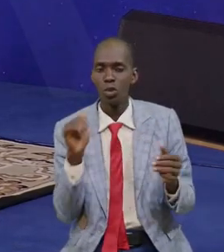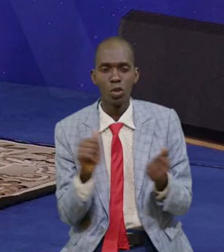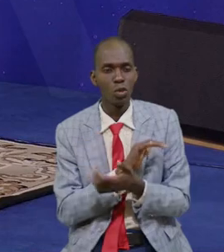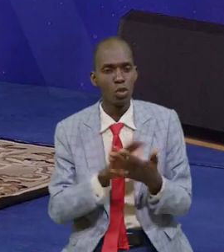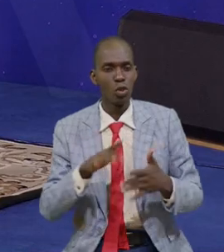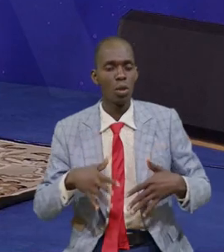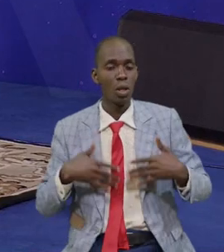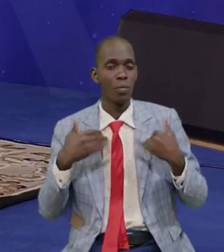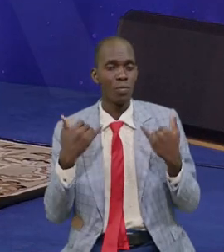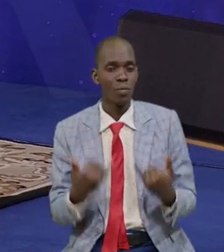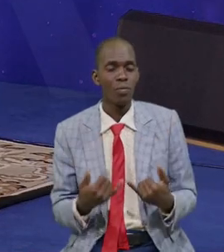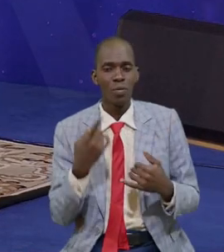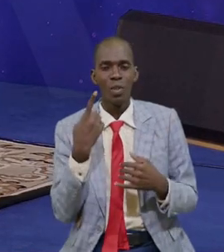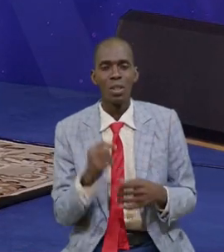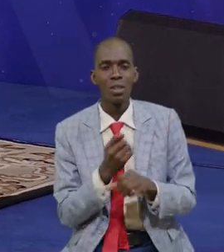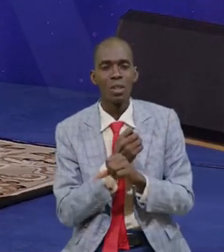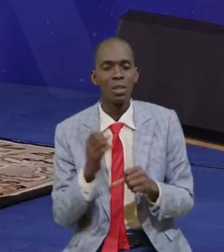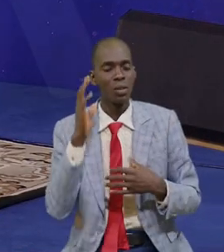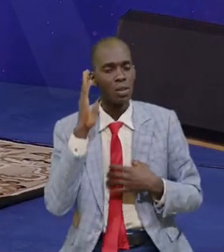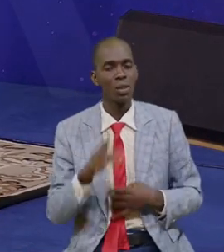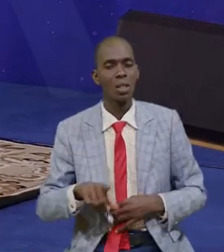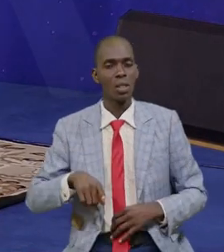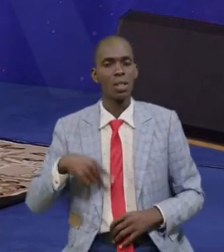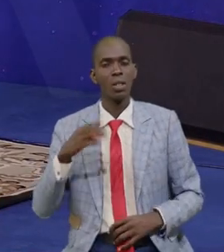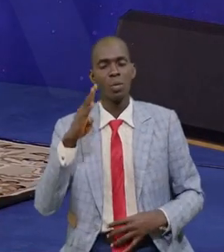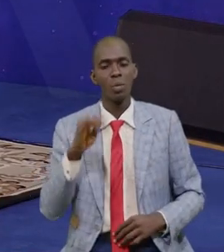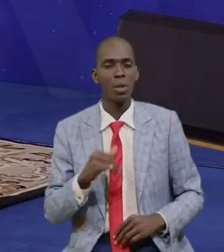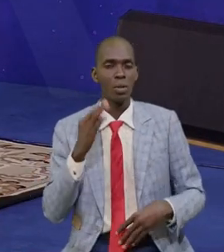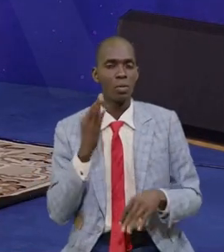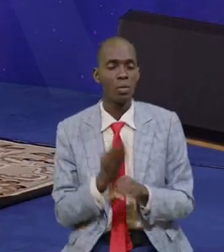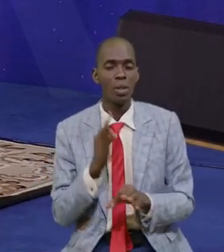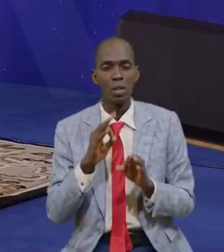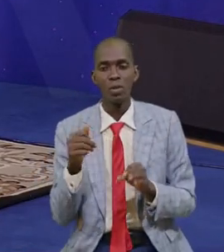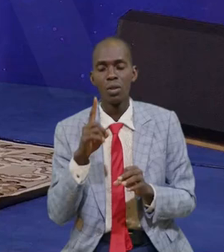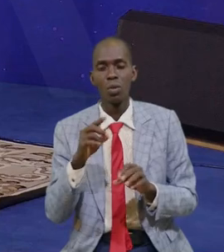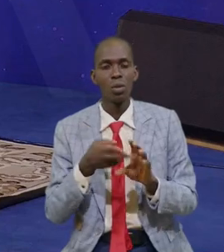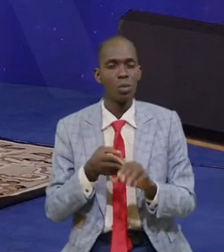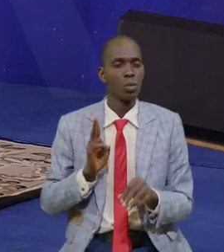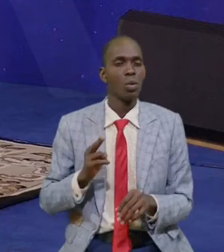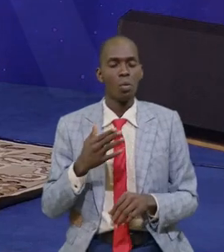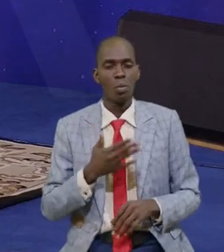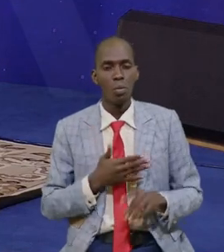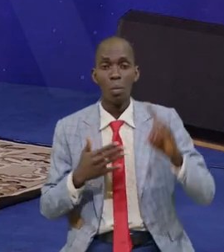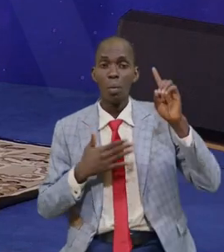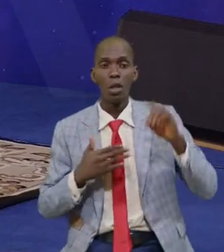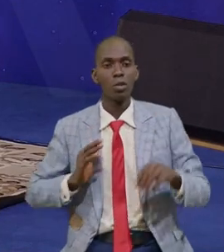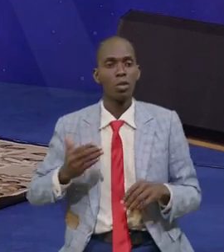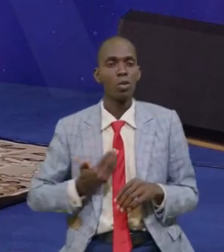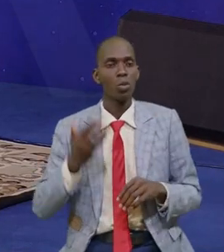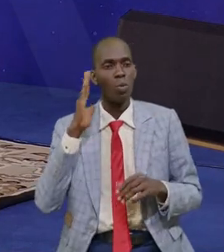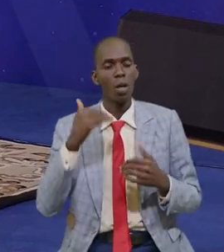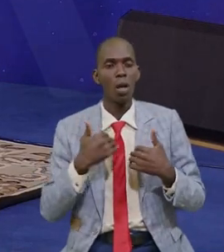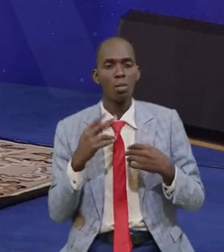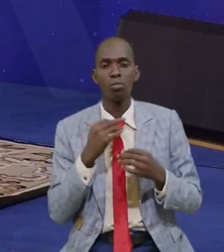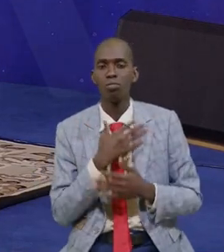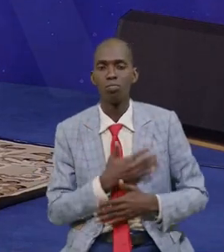faith, but if any man draw back, my soul shall have no pleasure in him. It's when